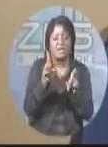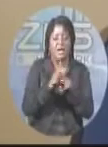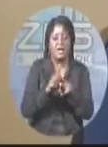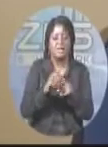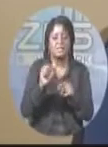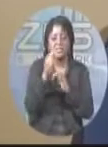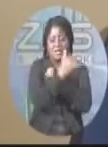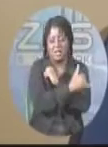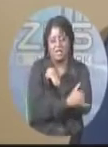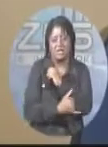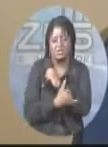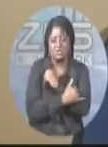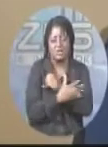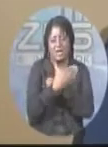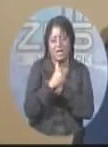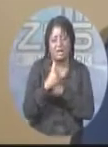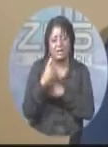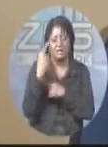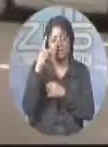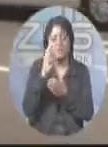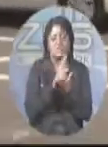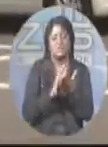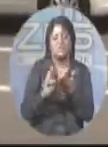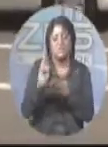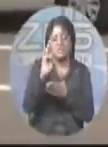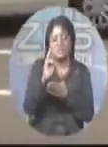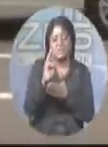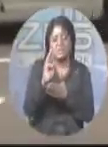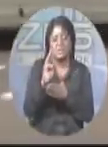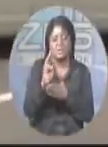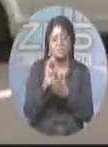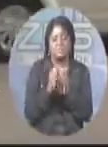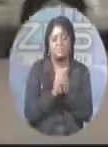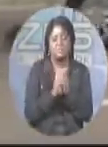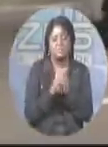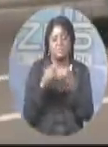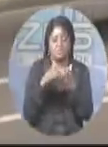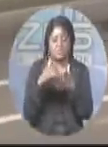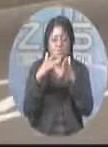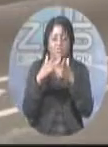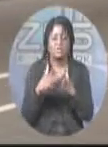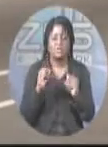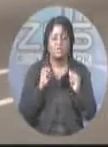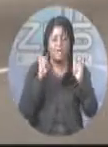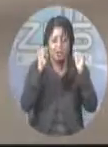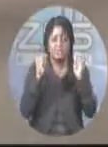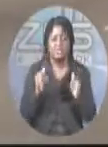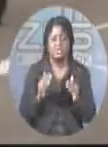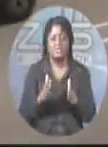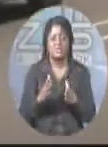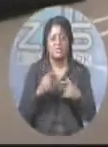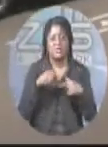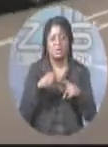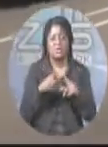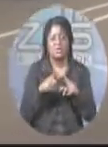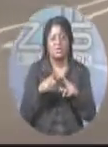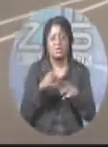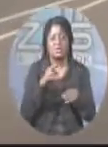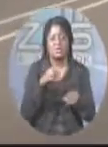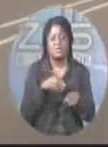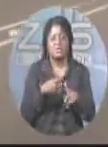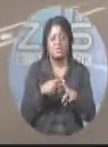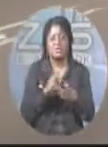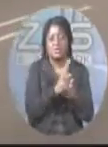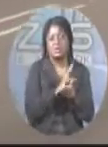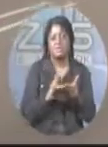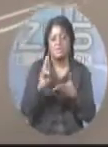of the university that is our flagship institution going forward. Student athletes attending the University of Bahamas will now be able to